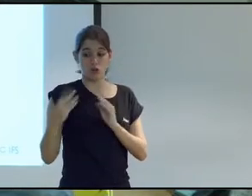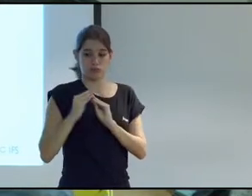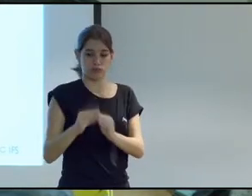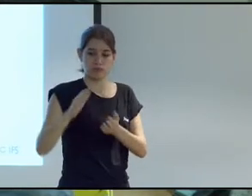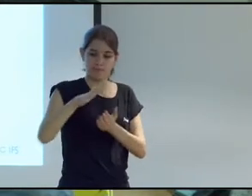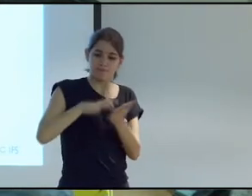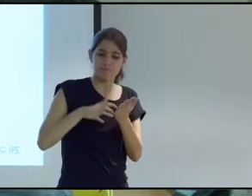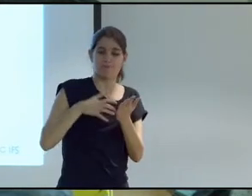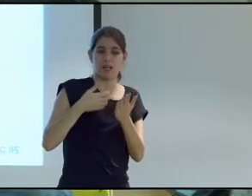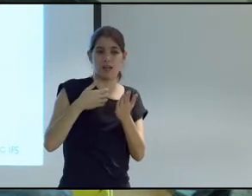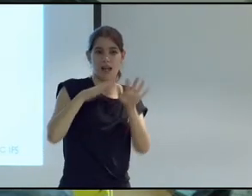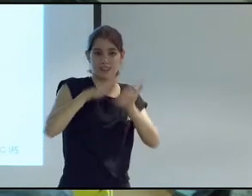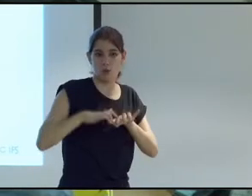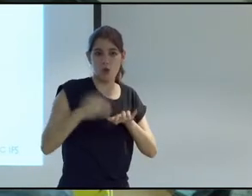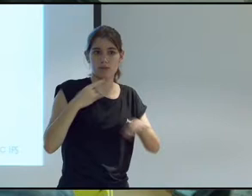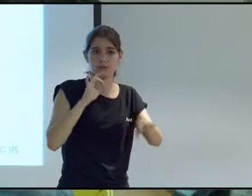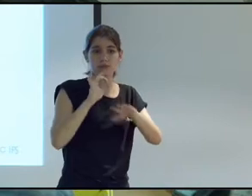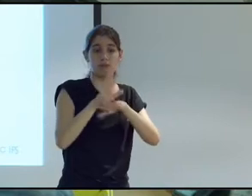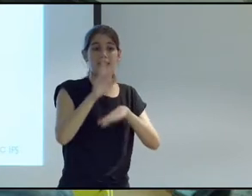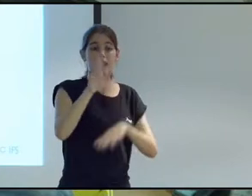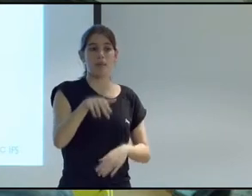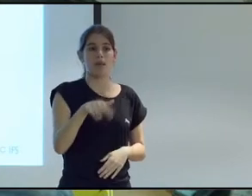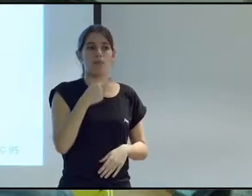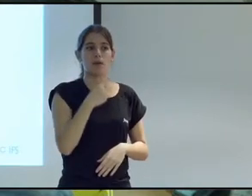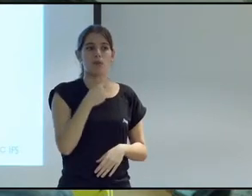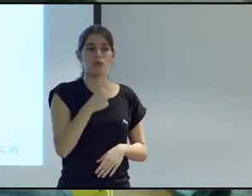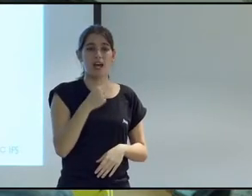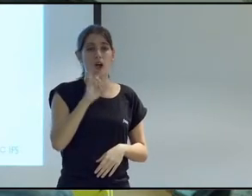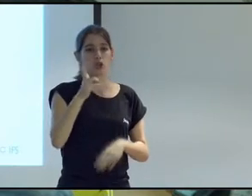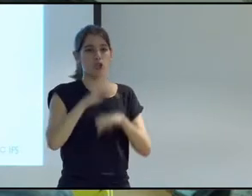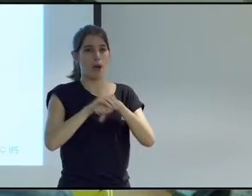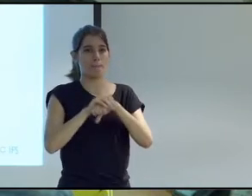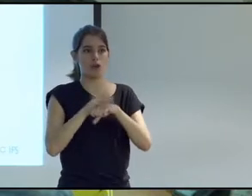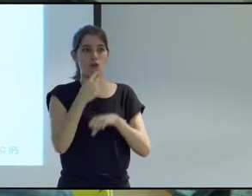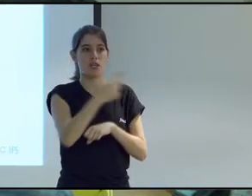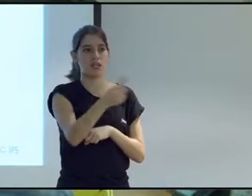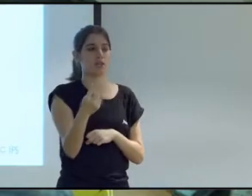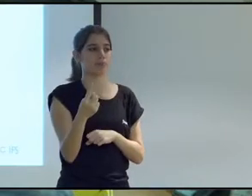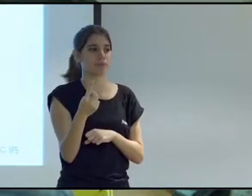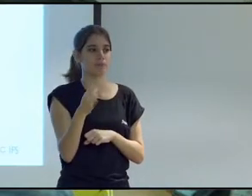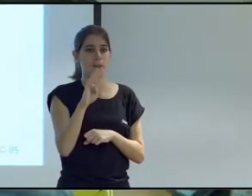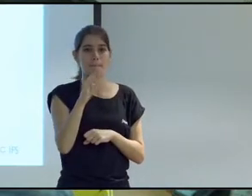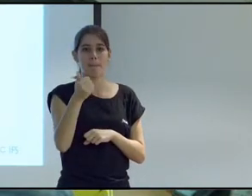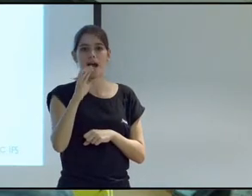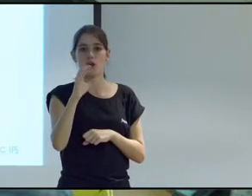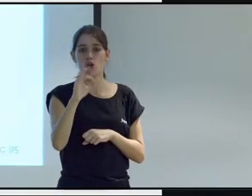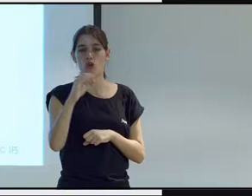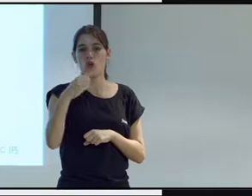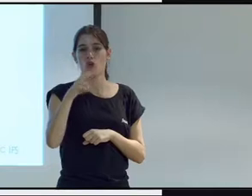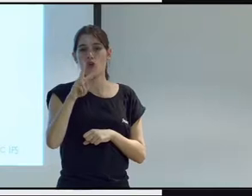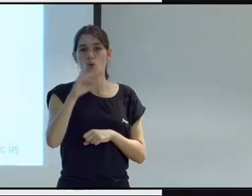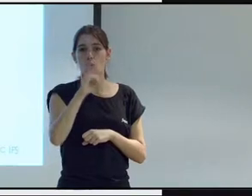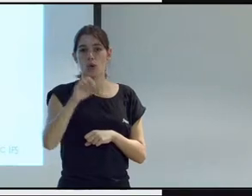They wrote this article. Also, I'd like to recuperate a friend of mine, Paco